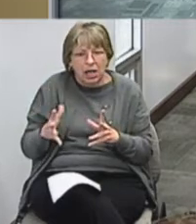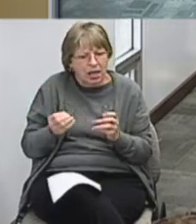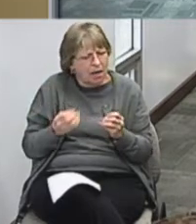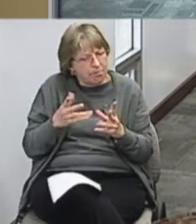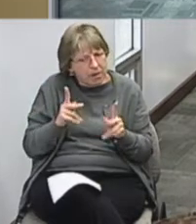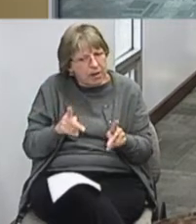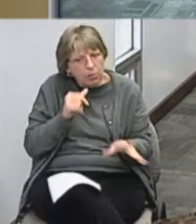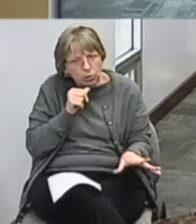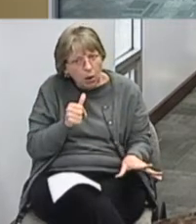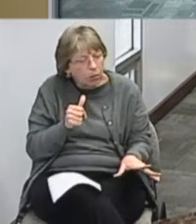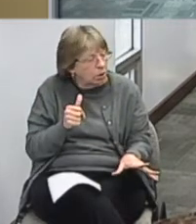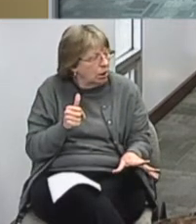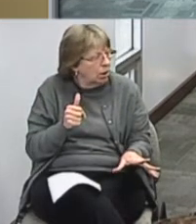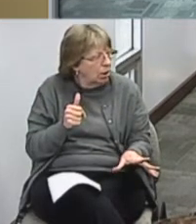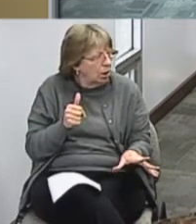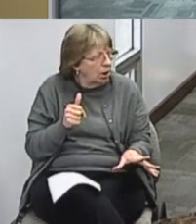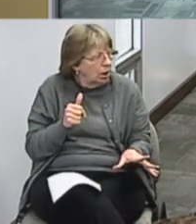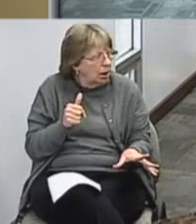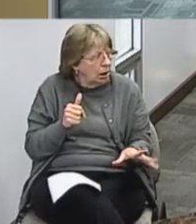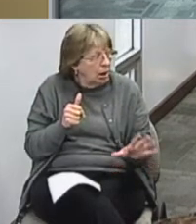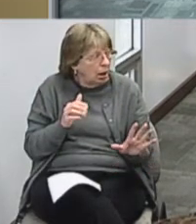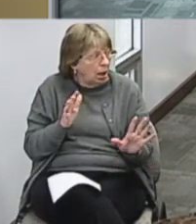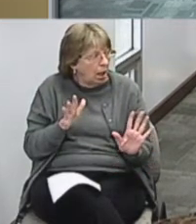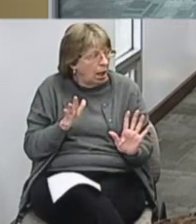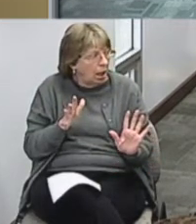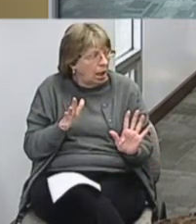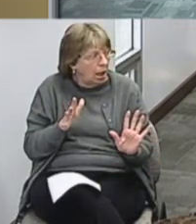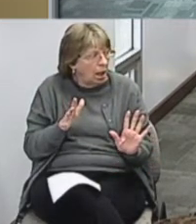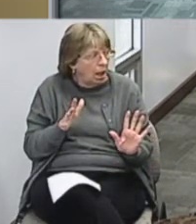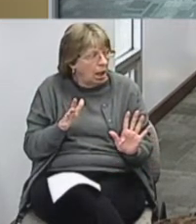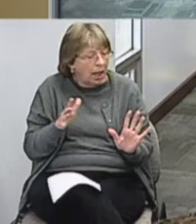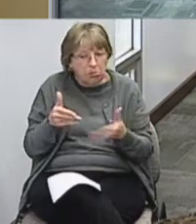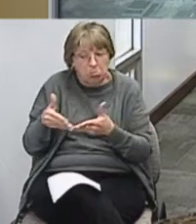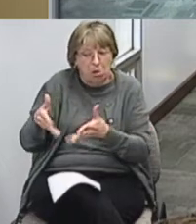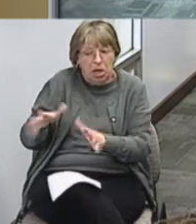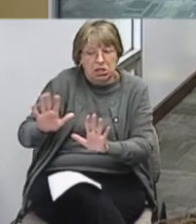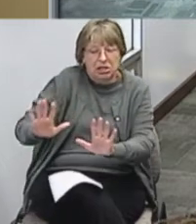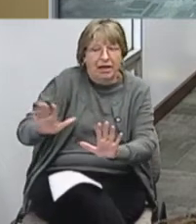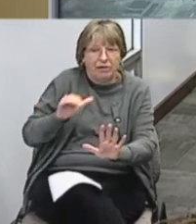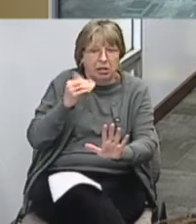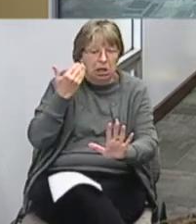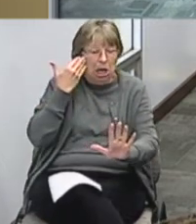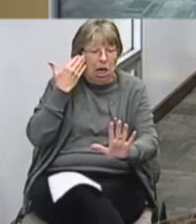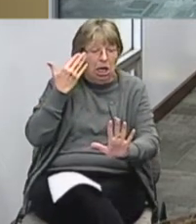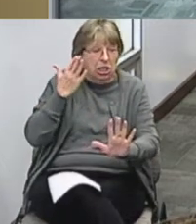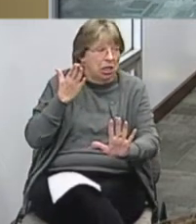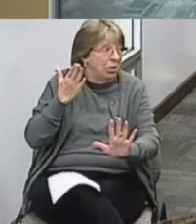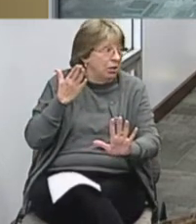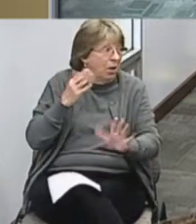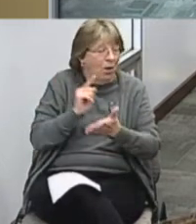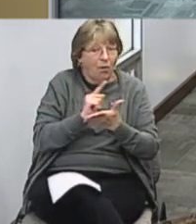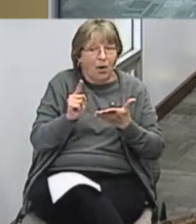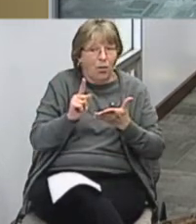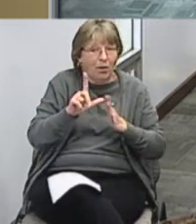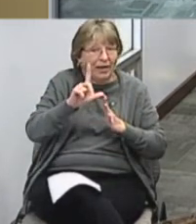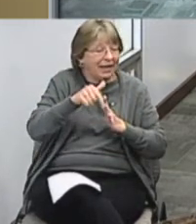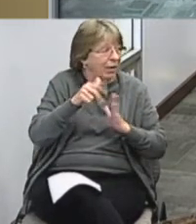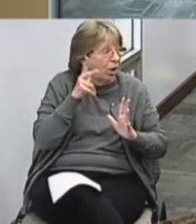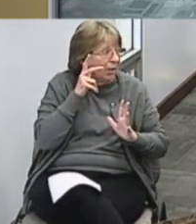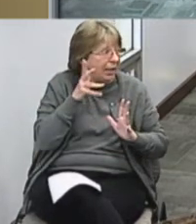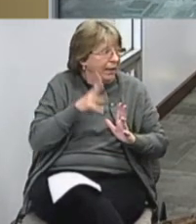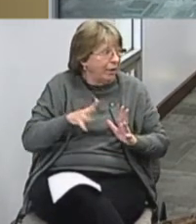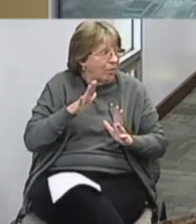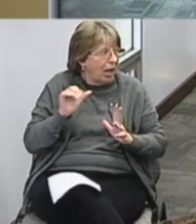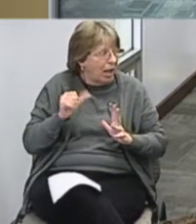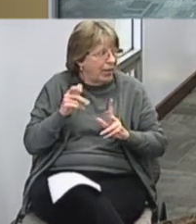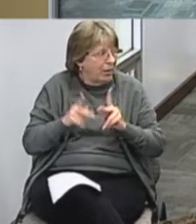that alone, not realizing that a week later, after I submit the proposal, I'm going to hear about